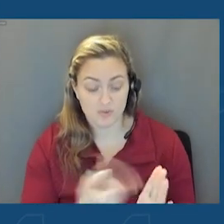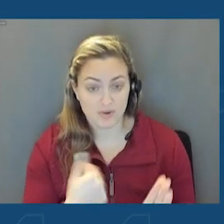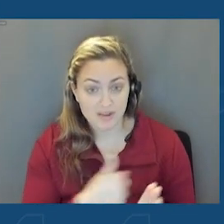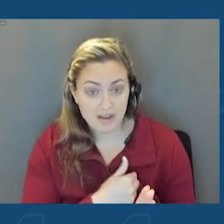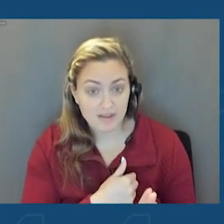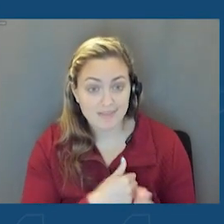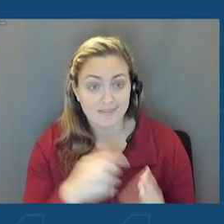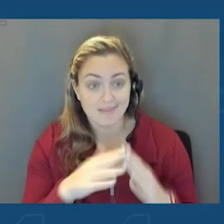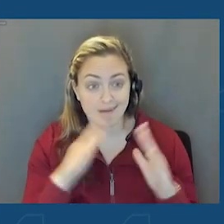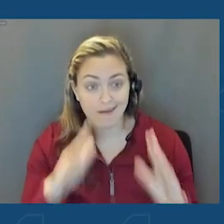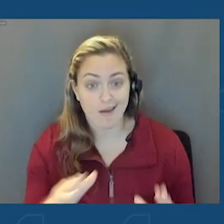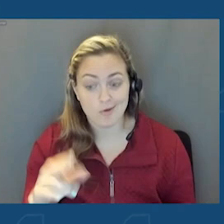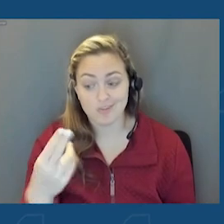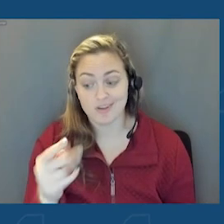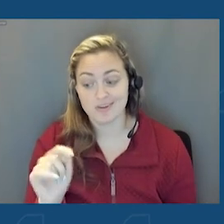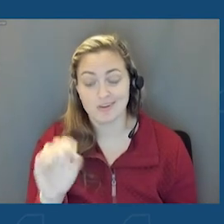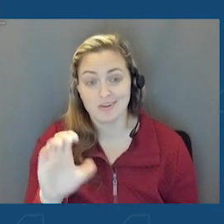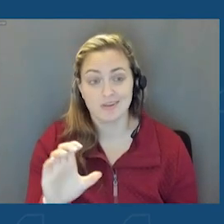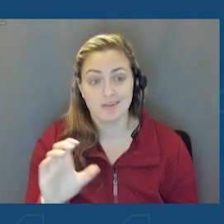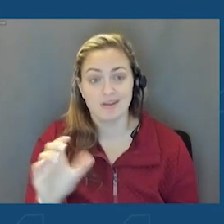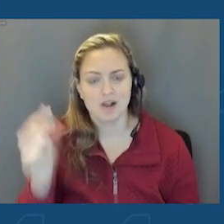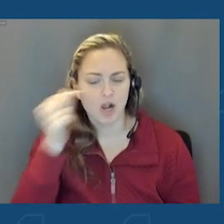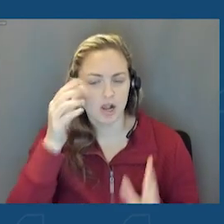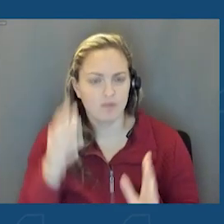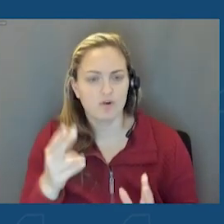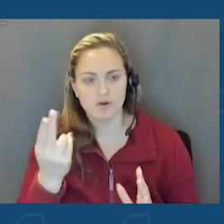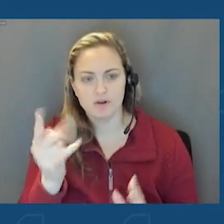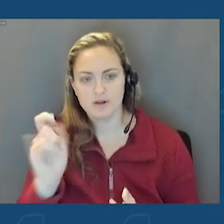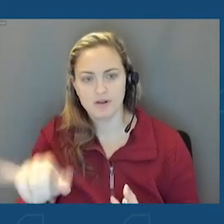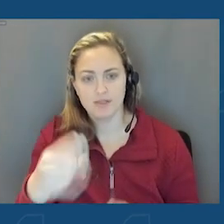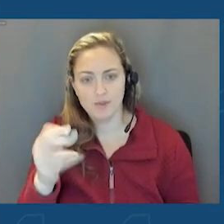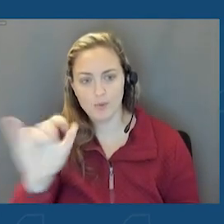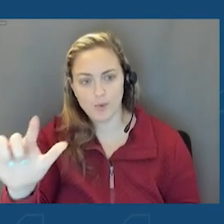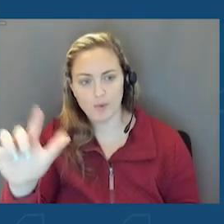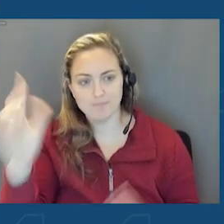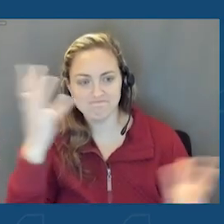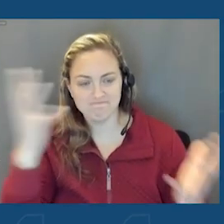House of HTC, our governor, Kathy Hochul.